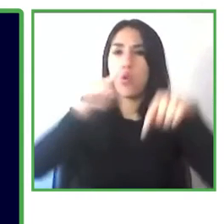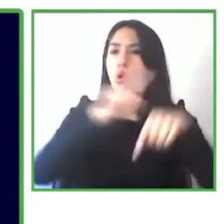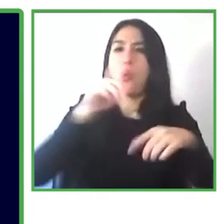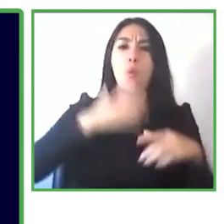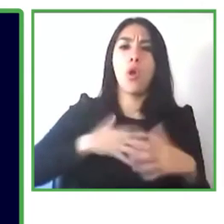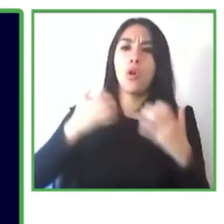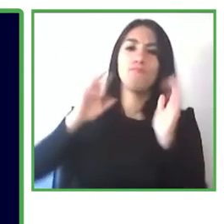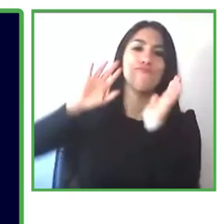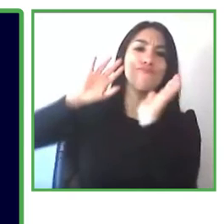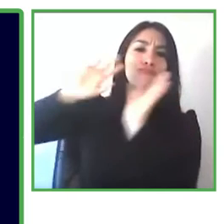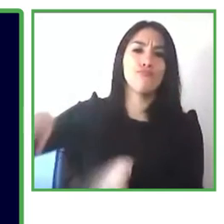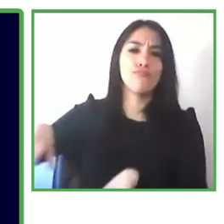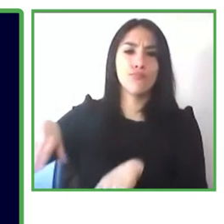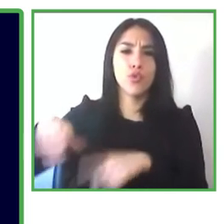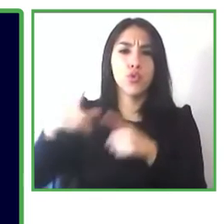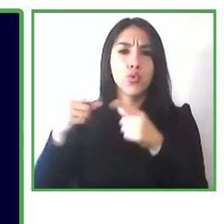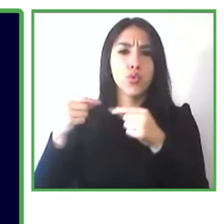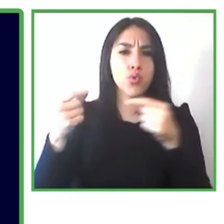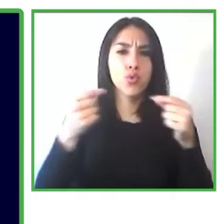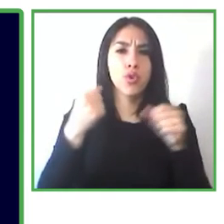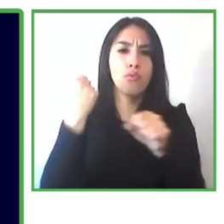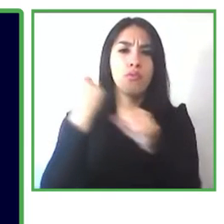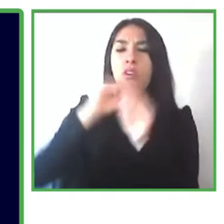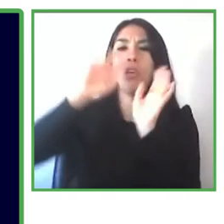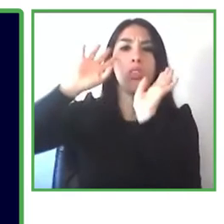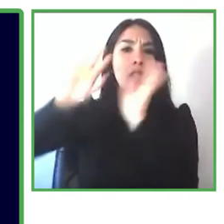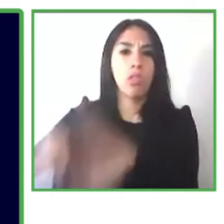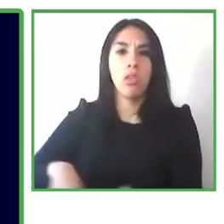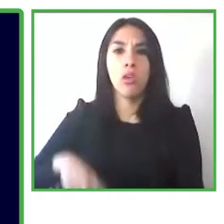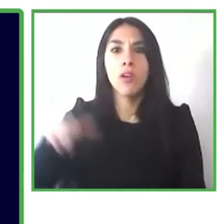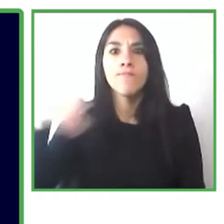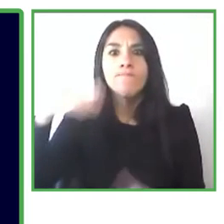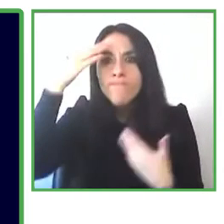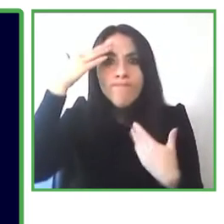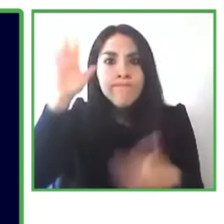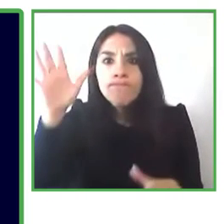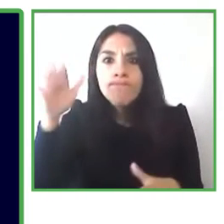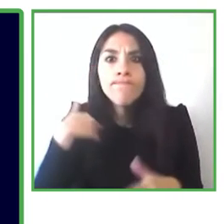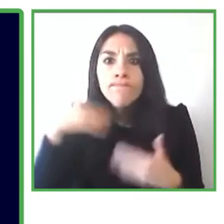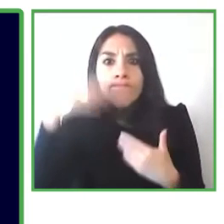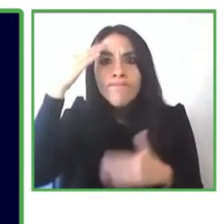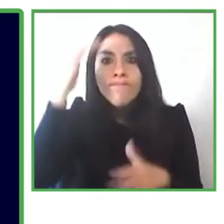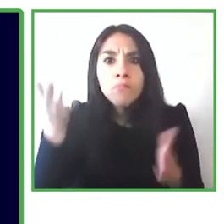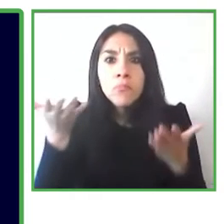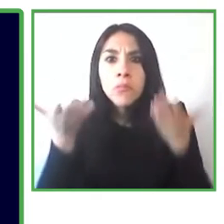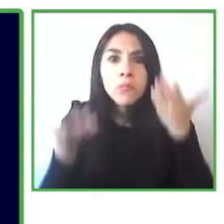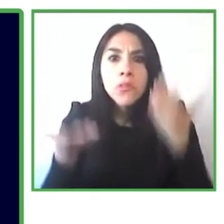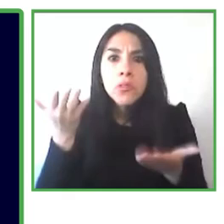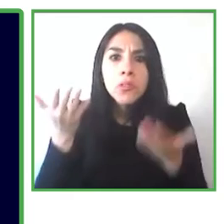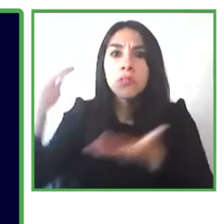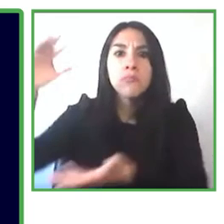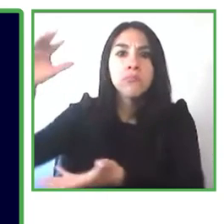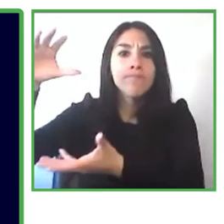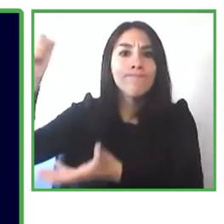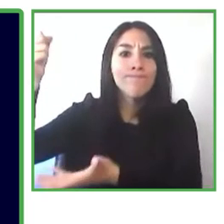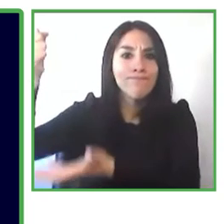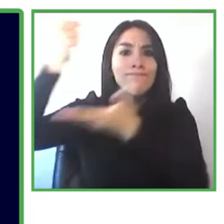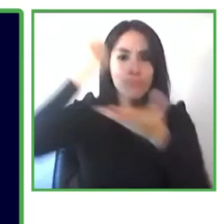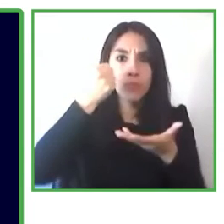new opportunities because they did not know what benefits they could have in things related